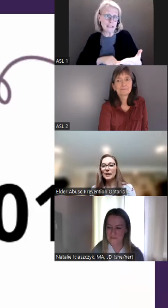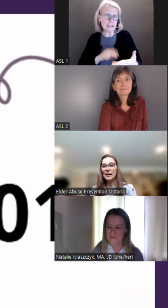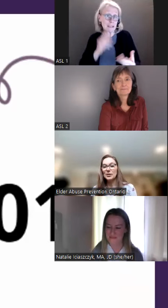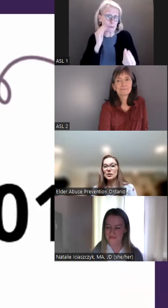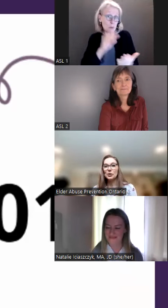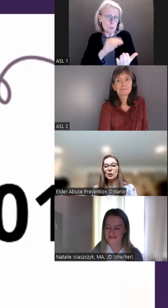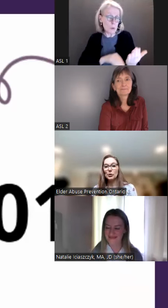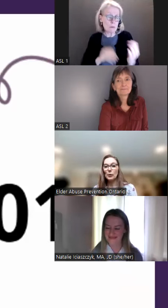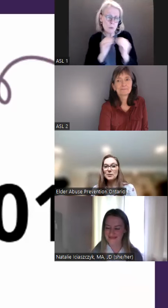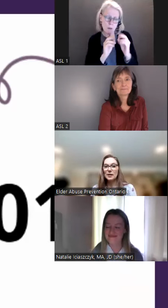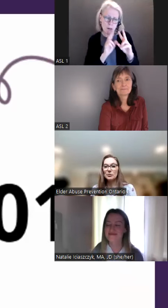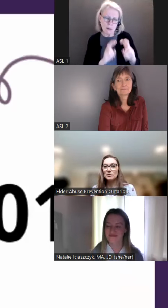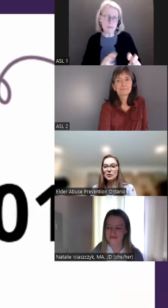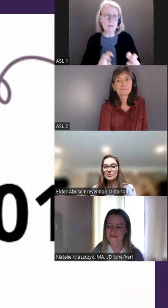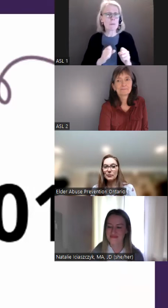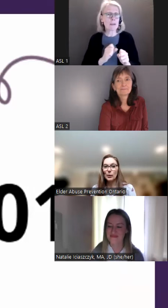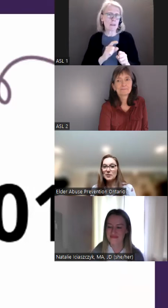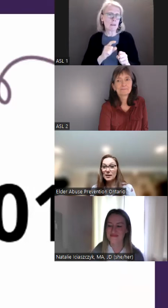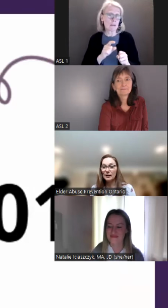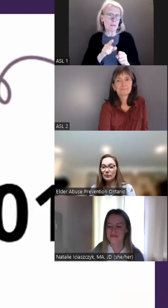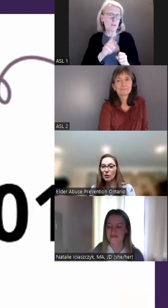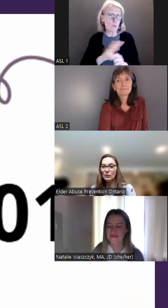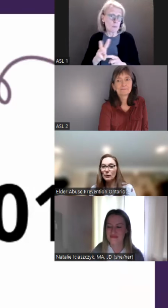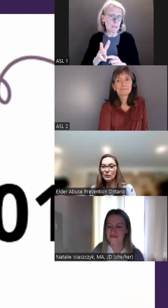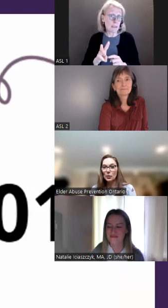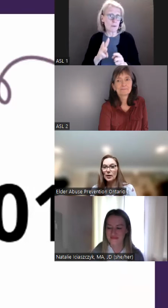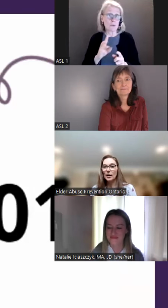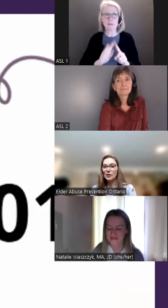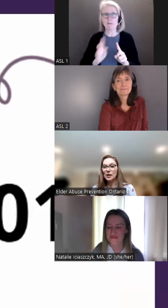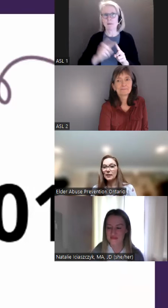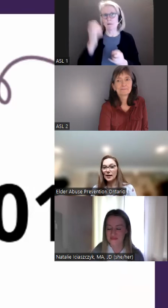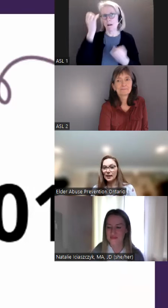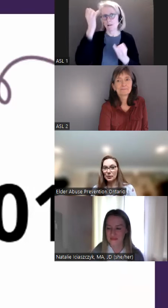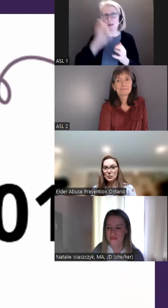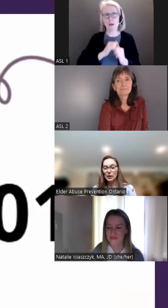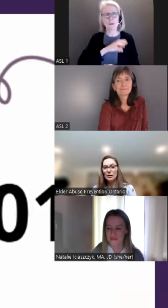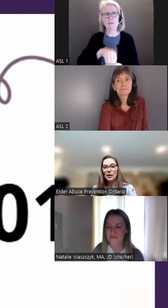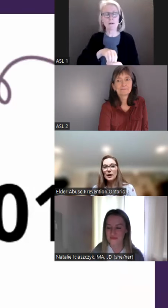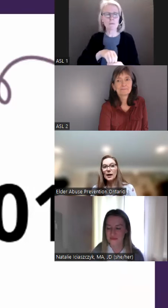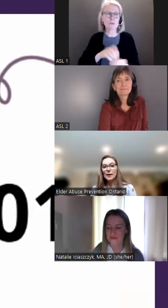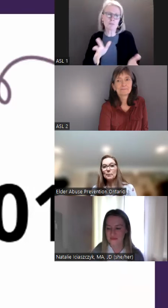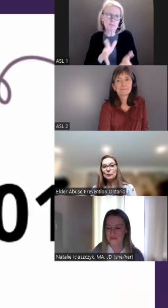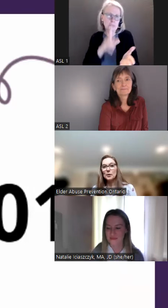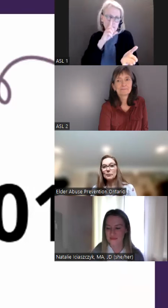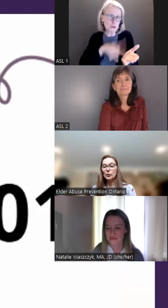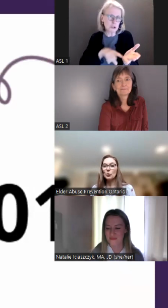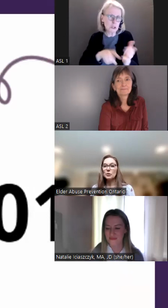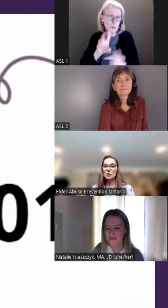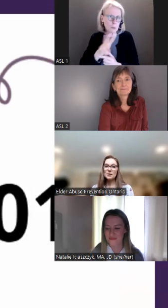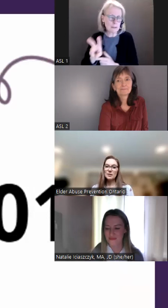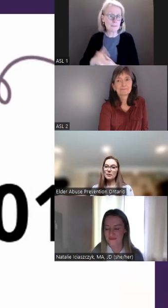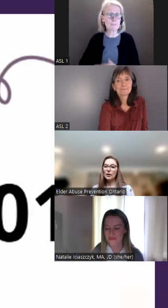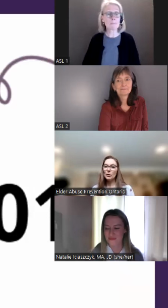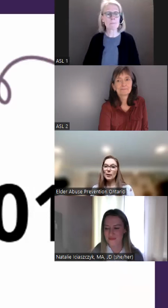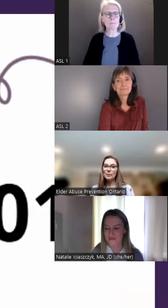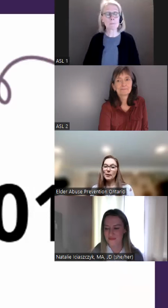it more and get engaged on your website. There's lots of ways to get involved. So check that out as well. For those,